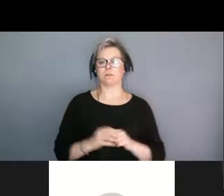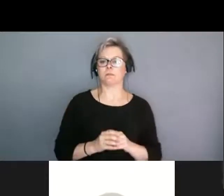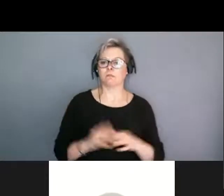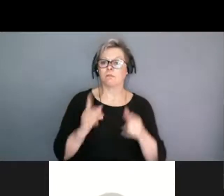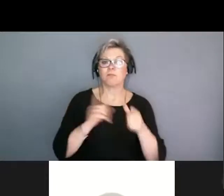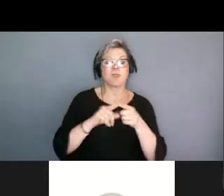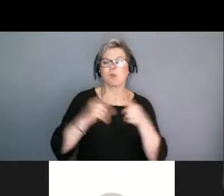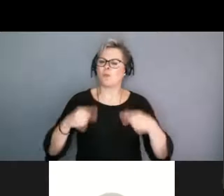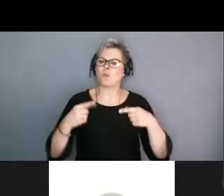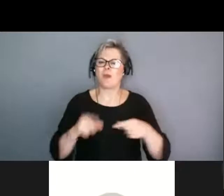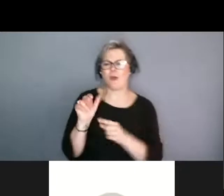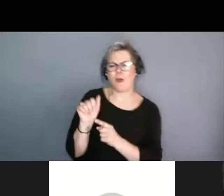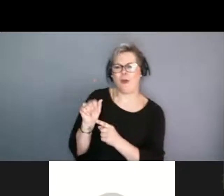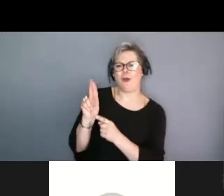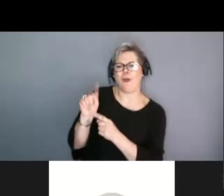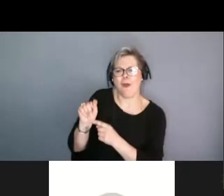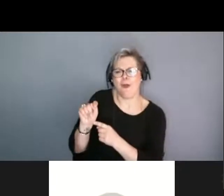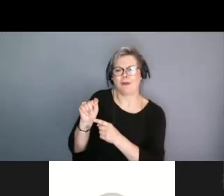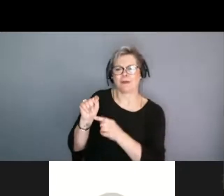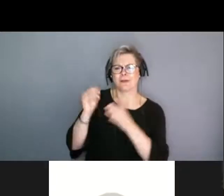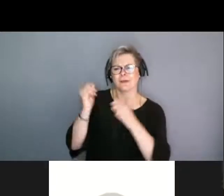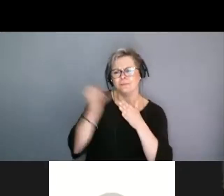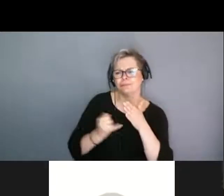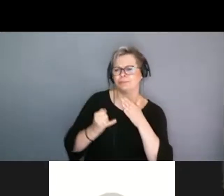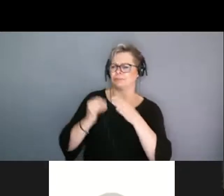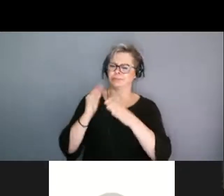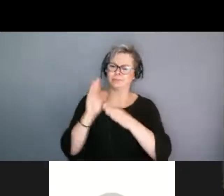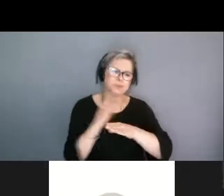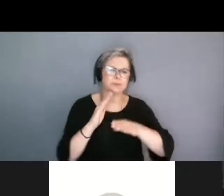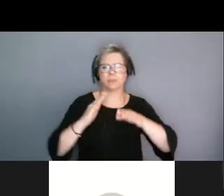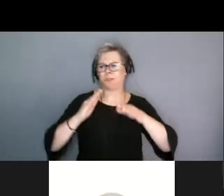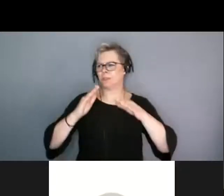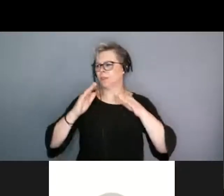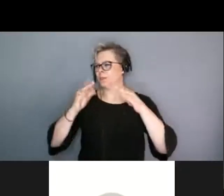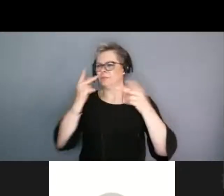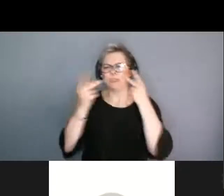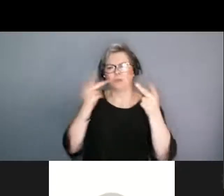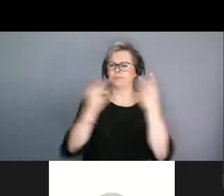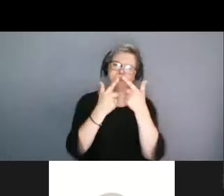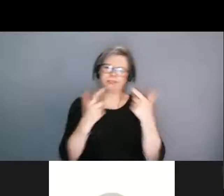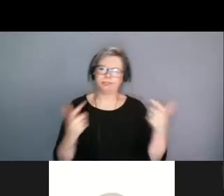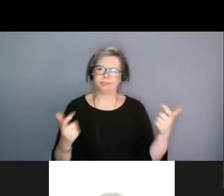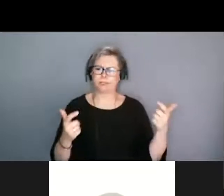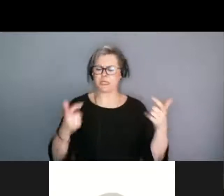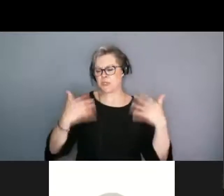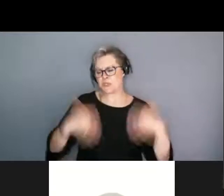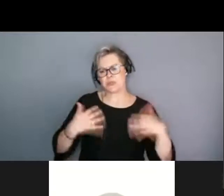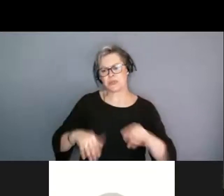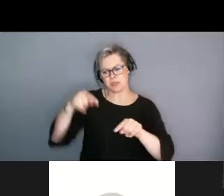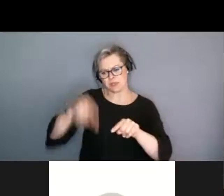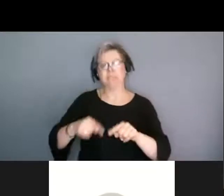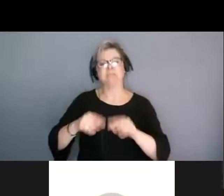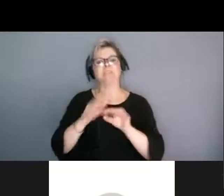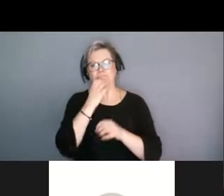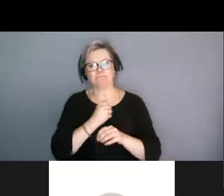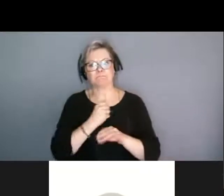art. So we go through it in a rather step-by-step formula